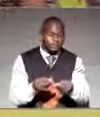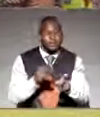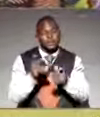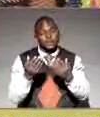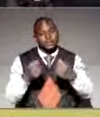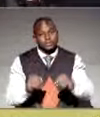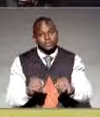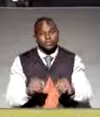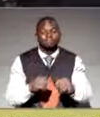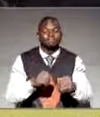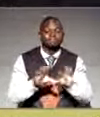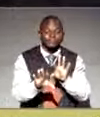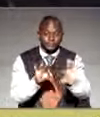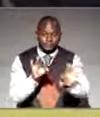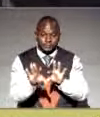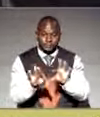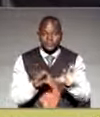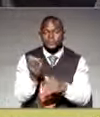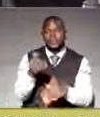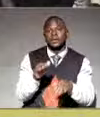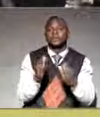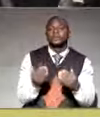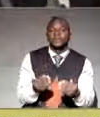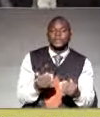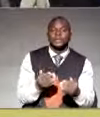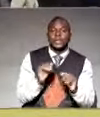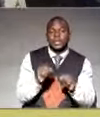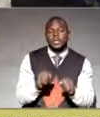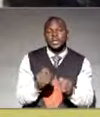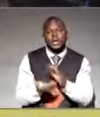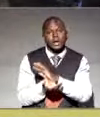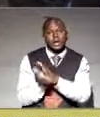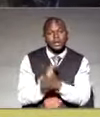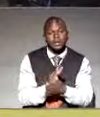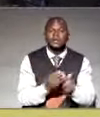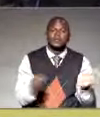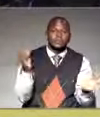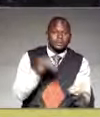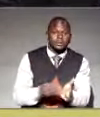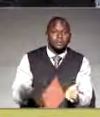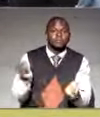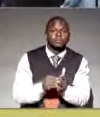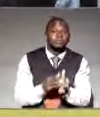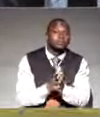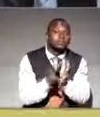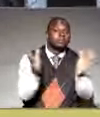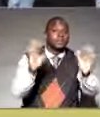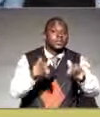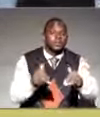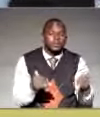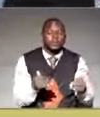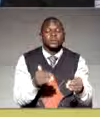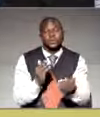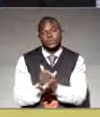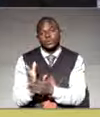possibly distill and identify a model that could then become replicated more widely for the rest of the